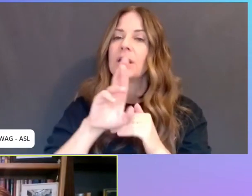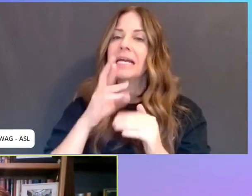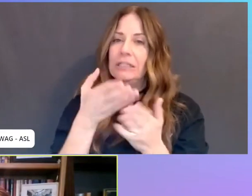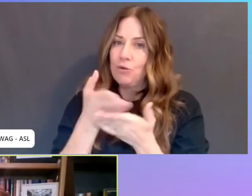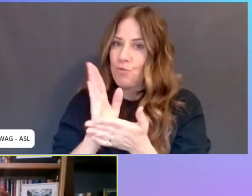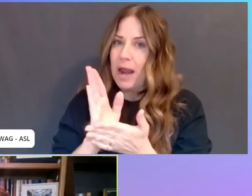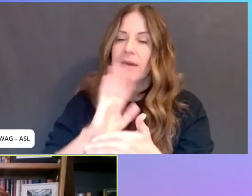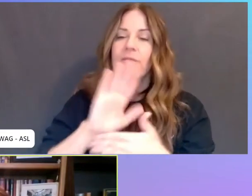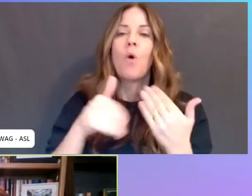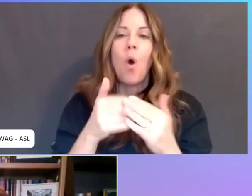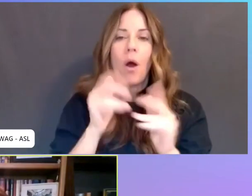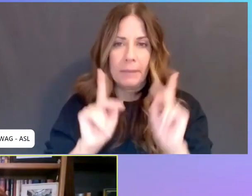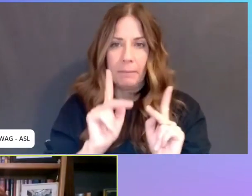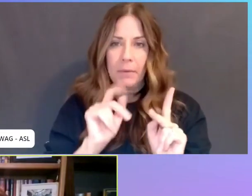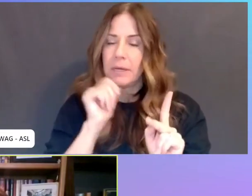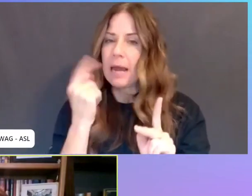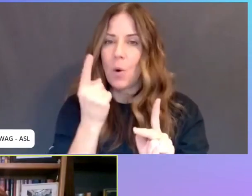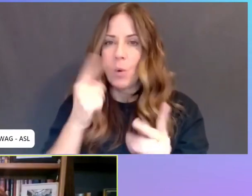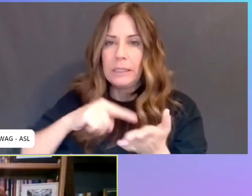just paying customers.